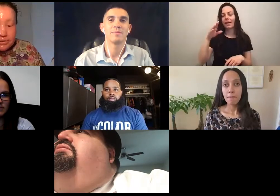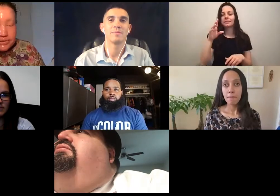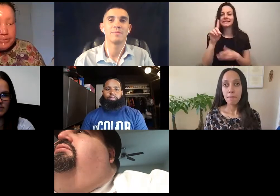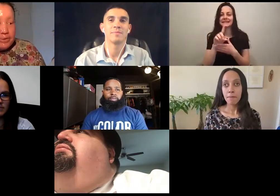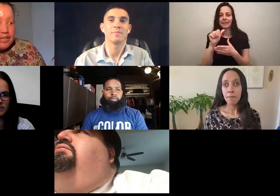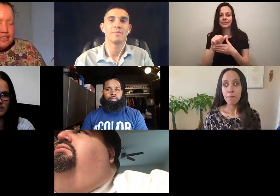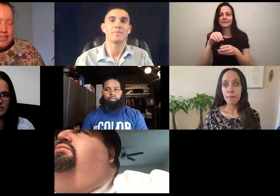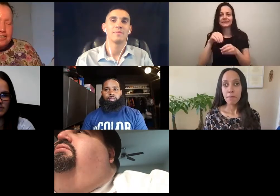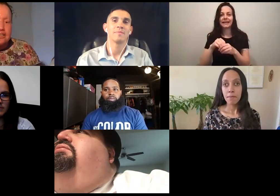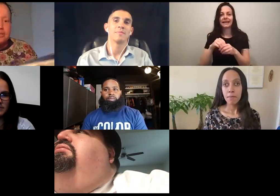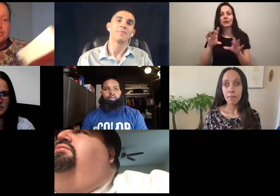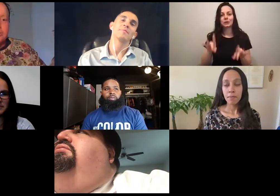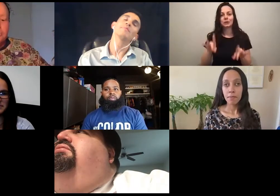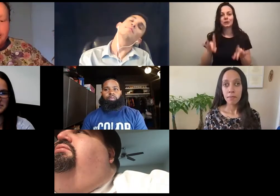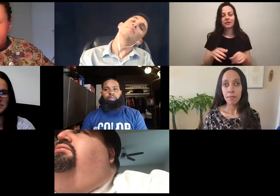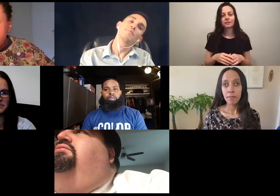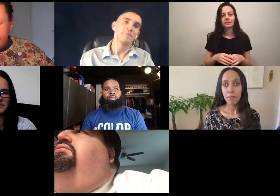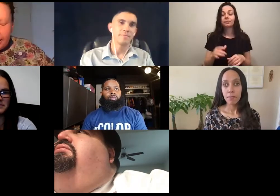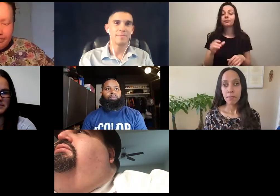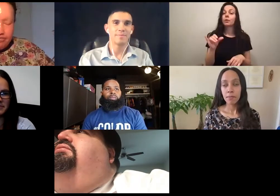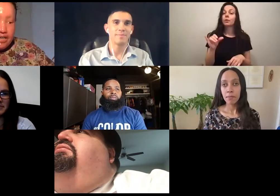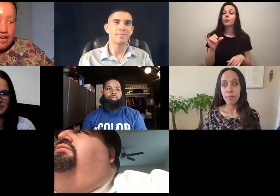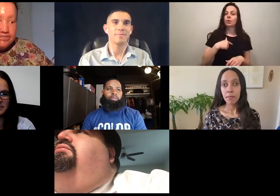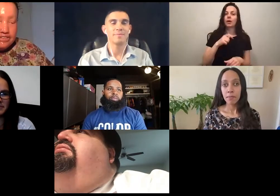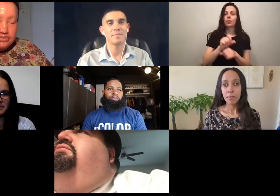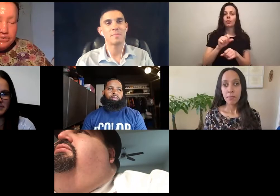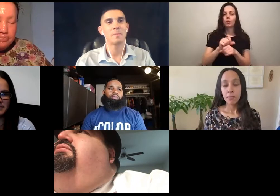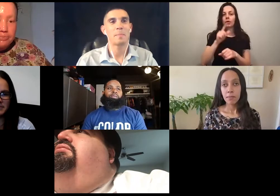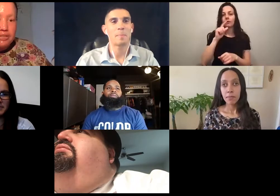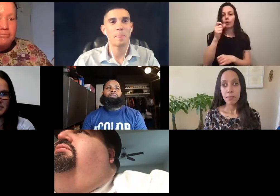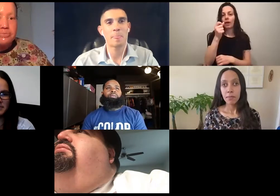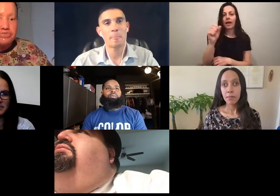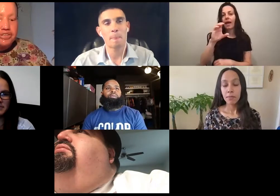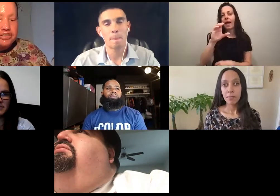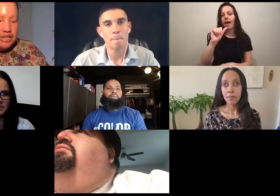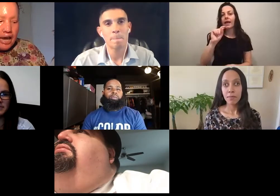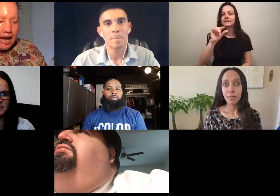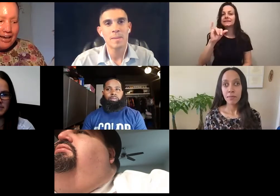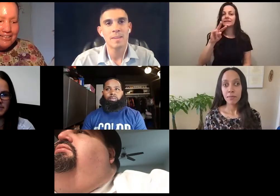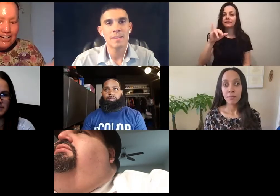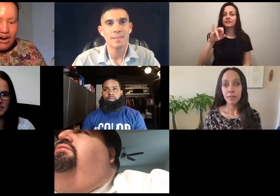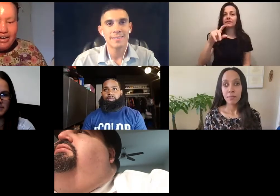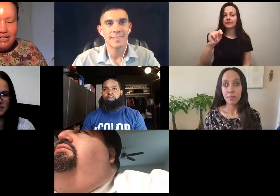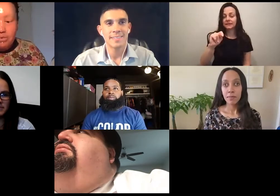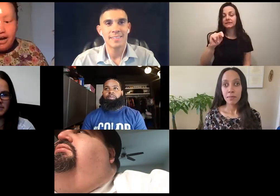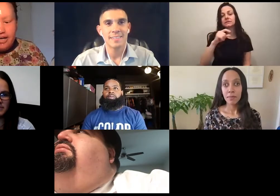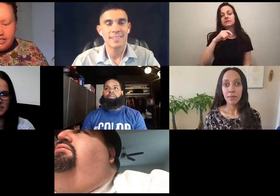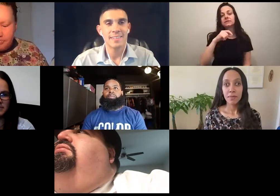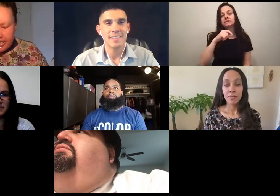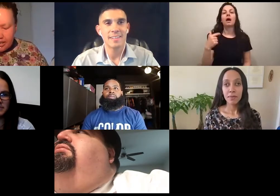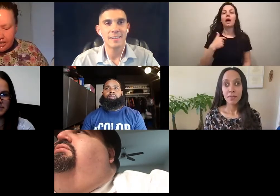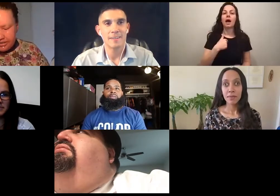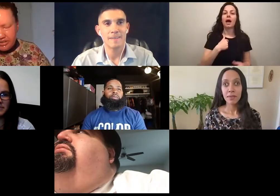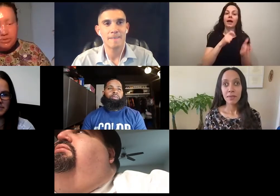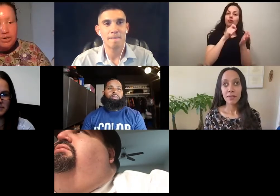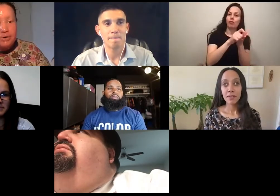I also work as Access Inclusion Coordinator for an arts festival in Melbourne at Melbourne Fringe. And I write and